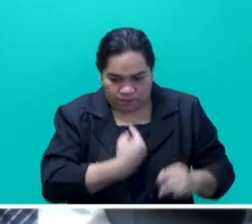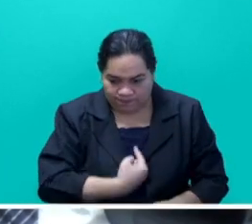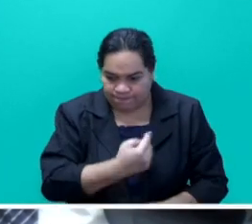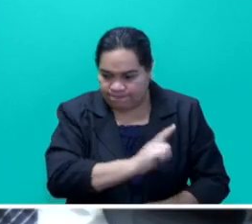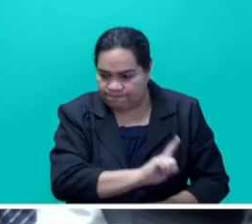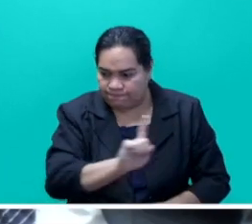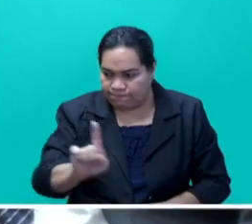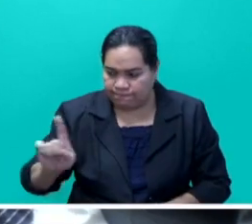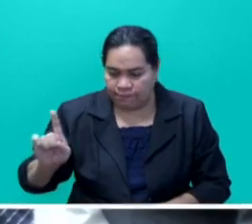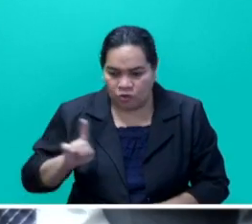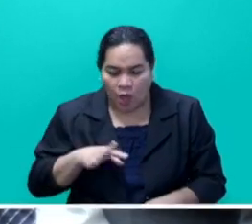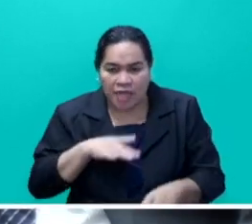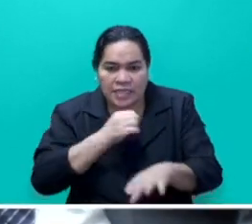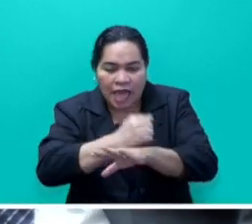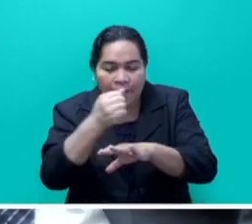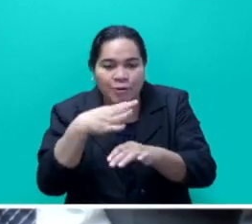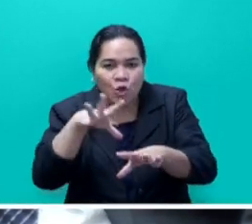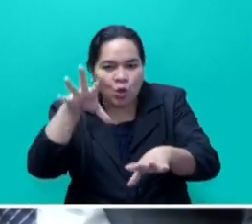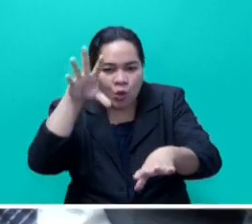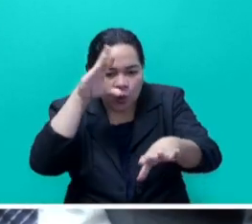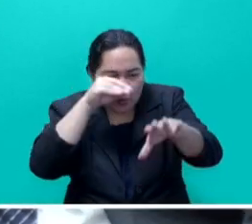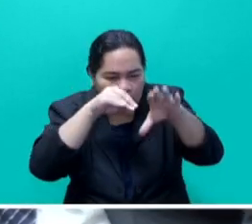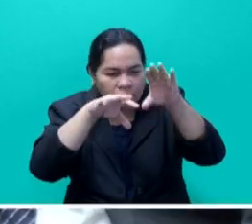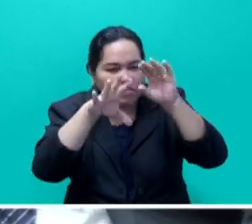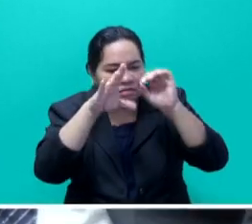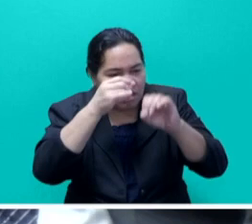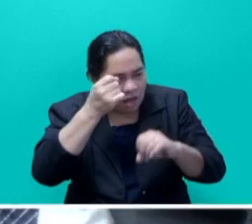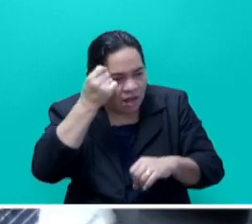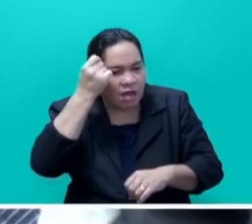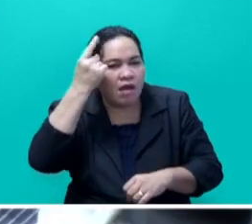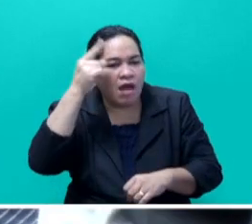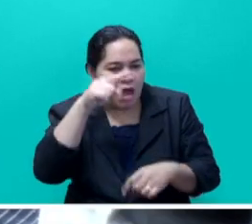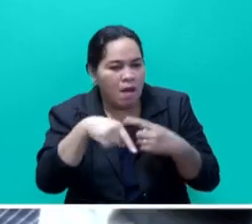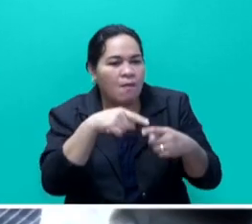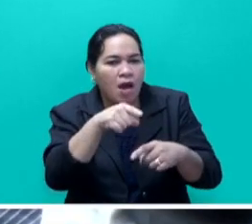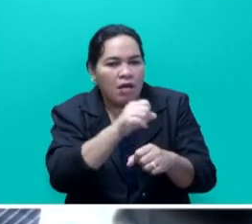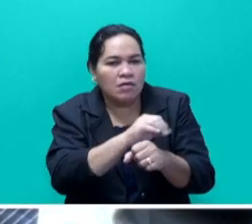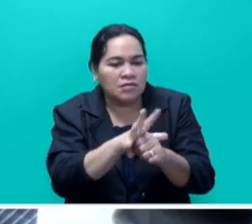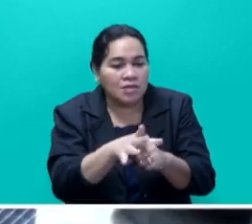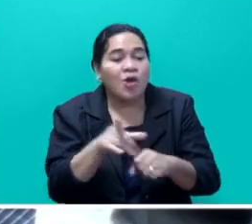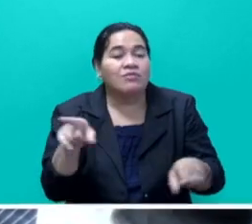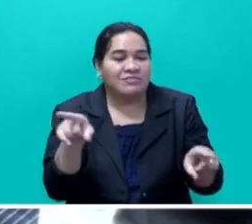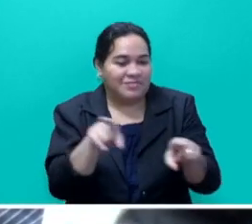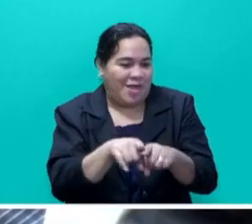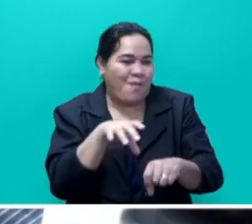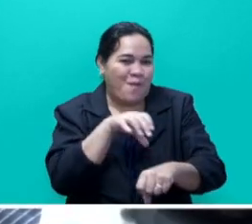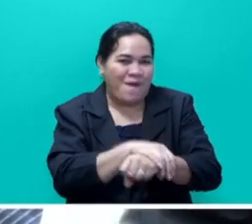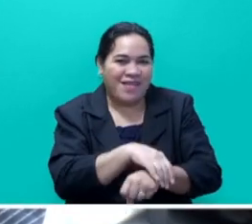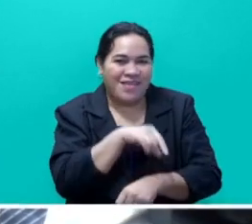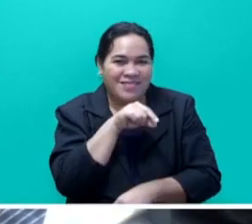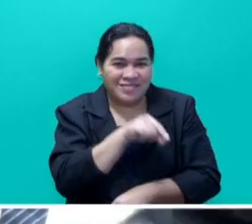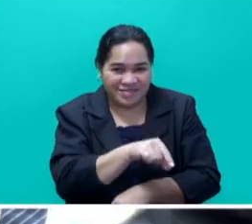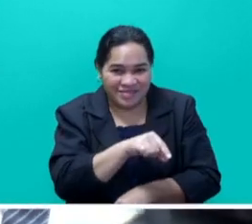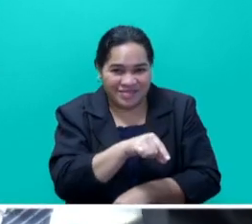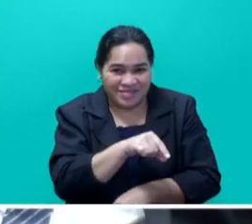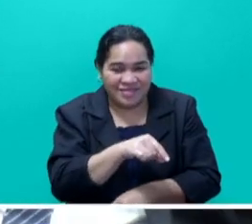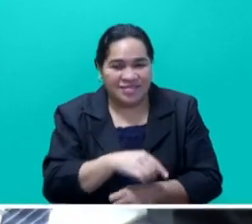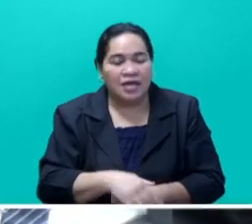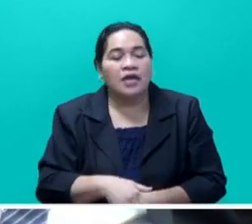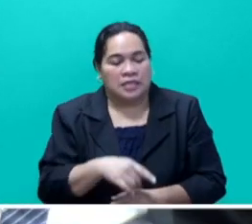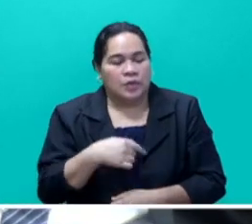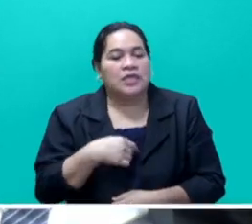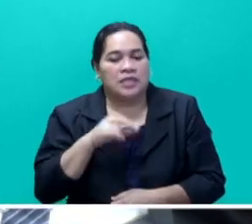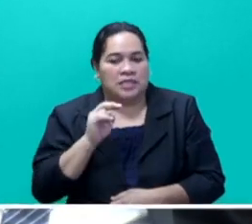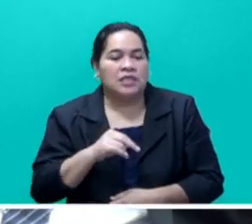well, to learn from this crisis. And for the Fiji Police Force, as I've stated, Mr. Speaker, sir, we need to work